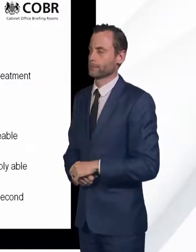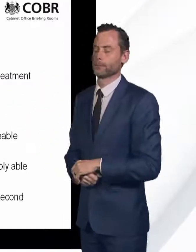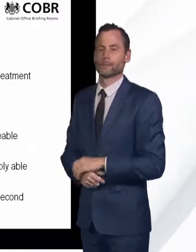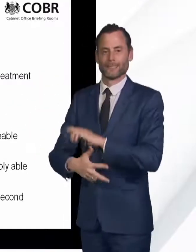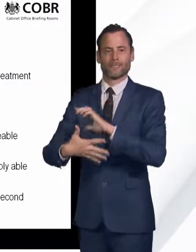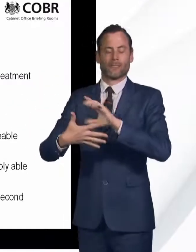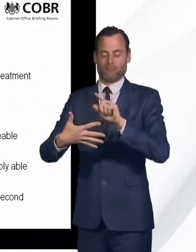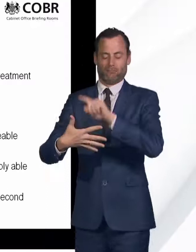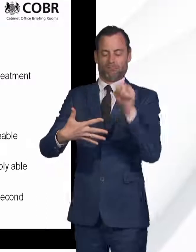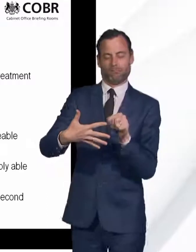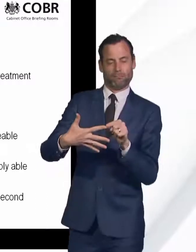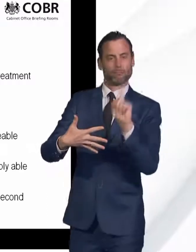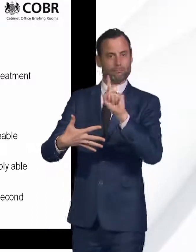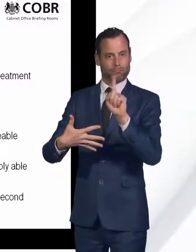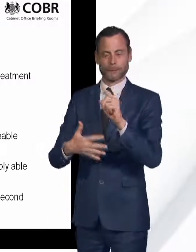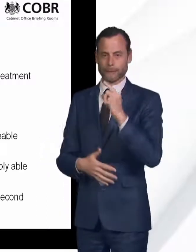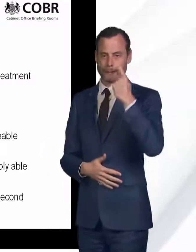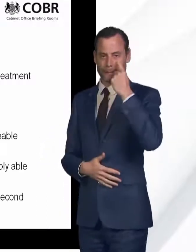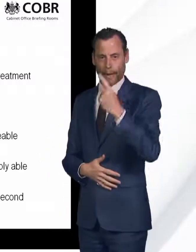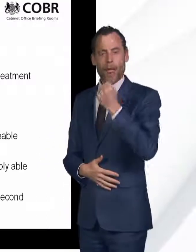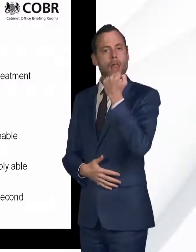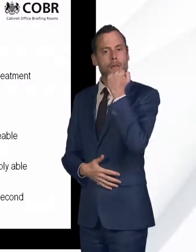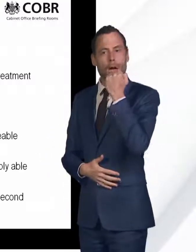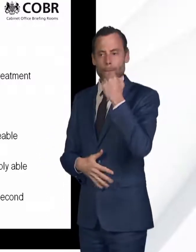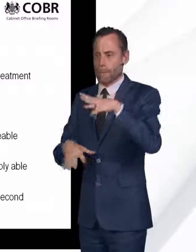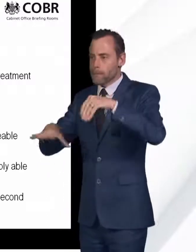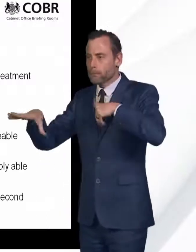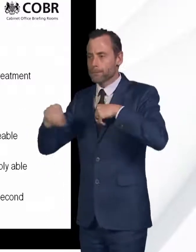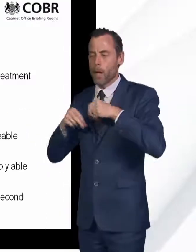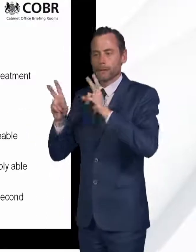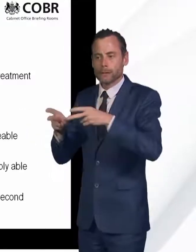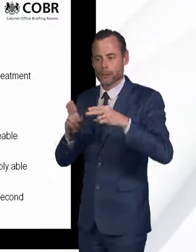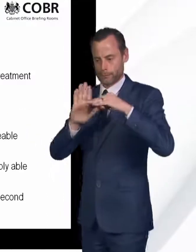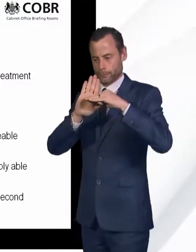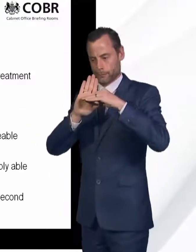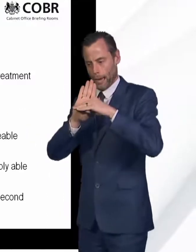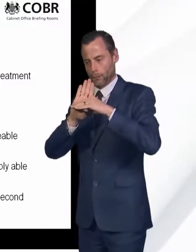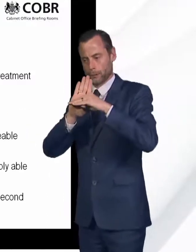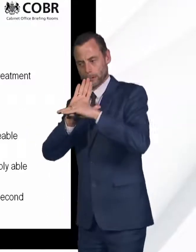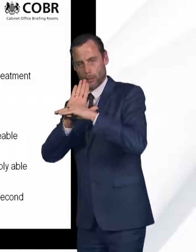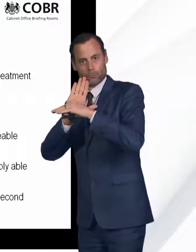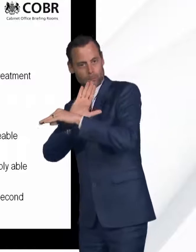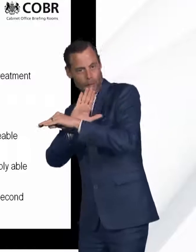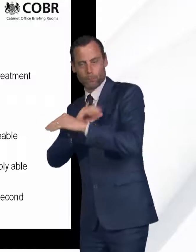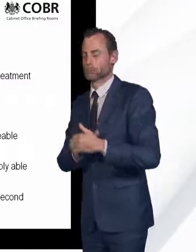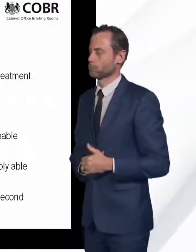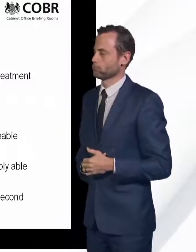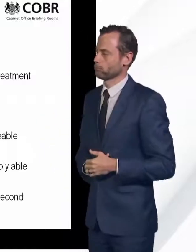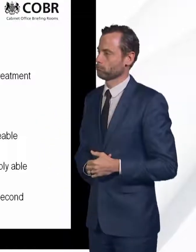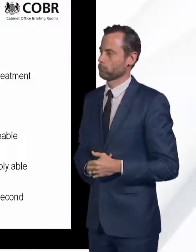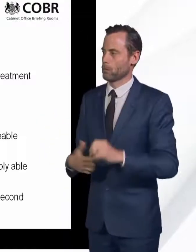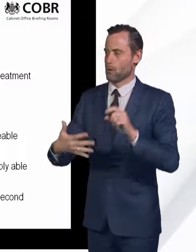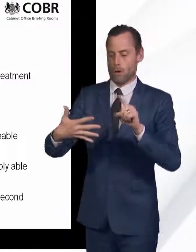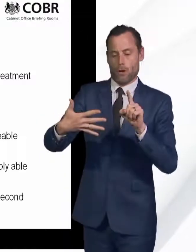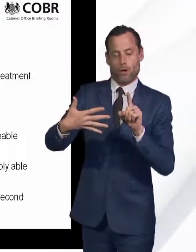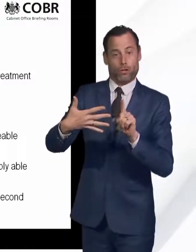a sustained and consistent fall in daily deaths from coronavirus. Number 3